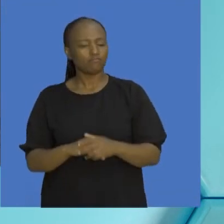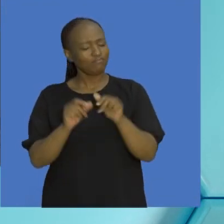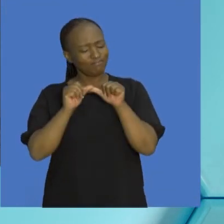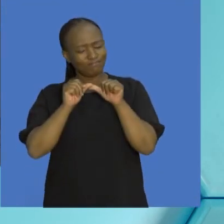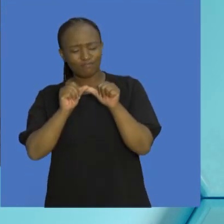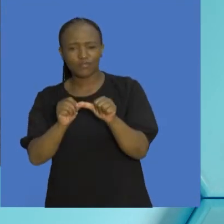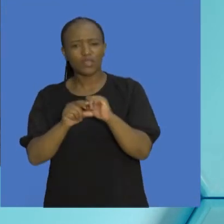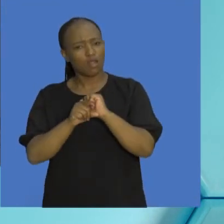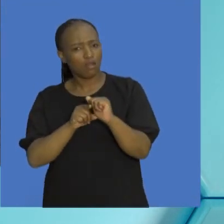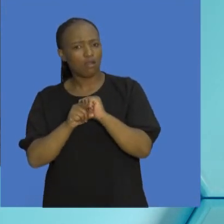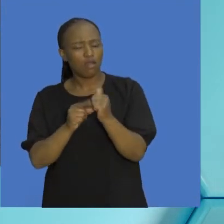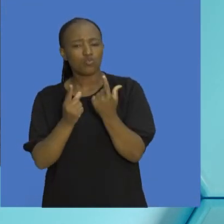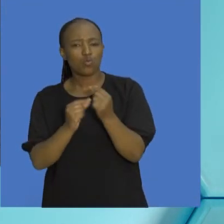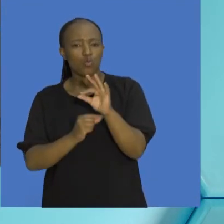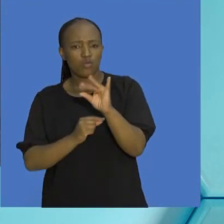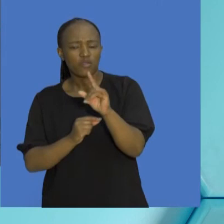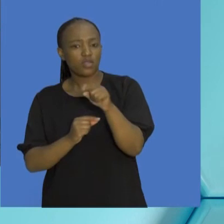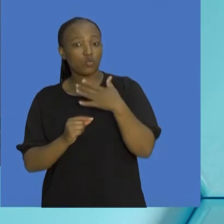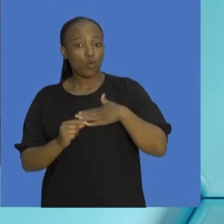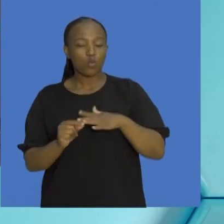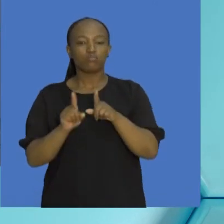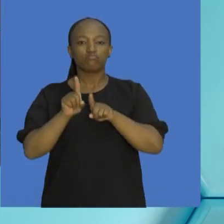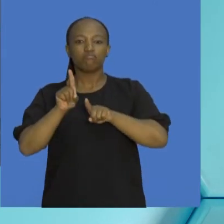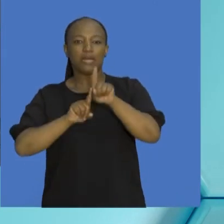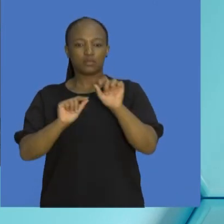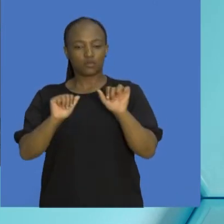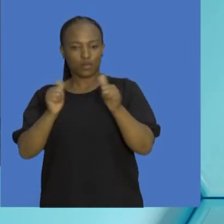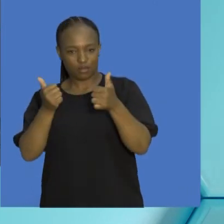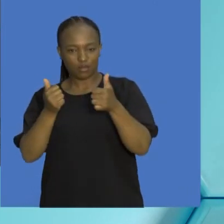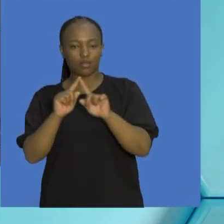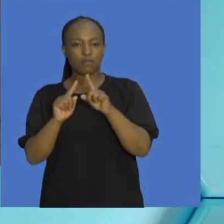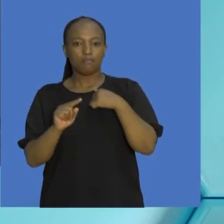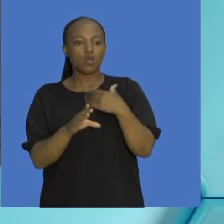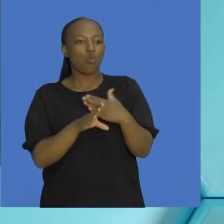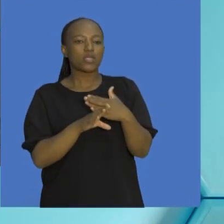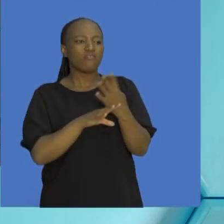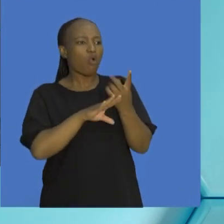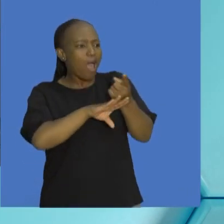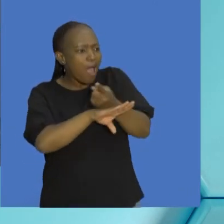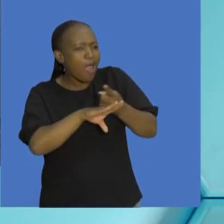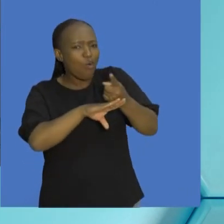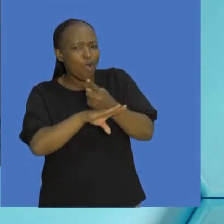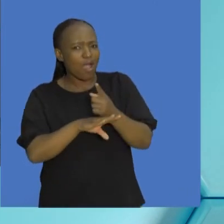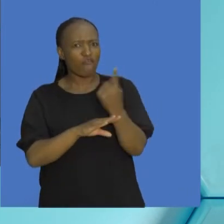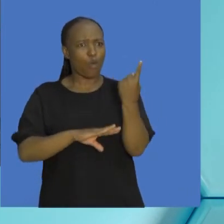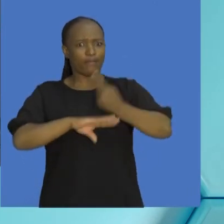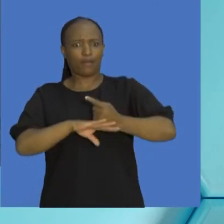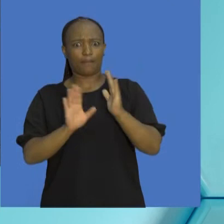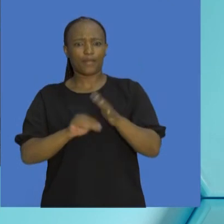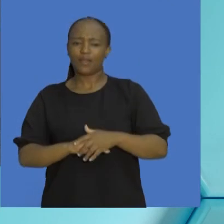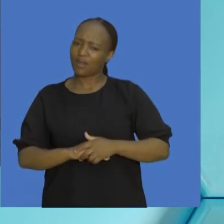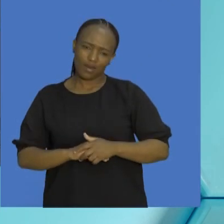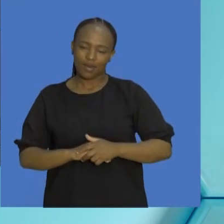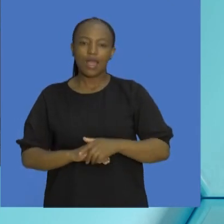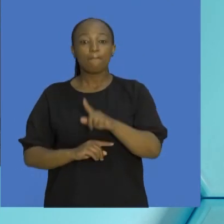fundamentals. You'd rather be consistent every day if you want to be successful. It's not about working for 4 hours